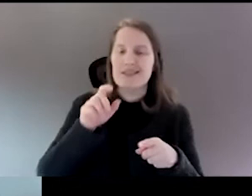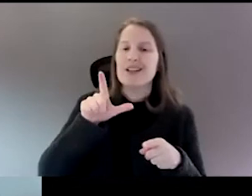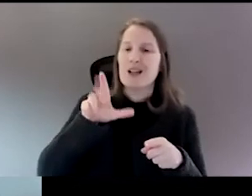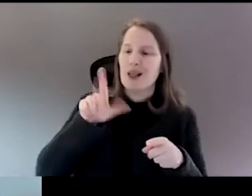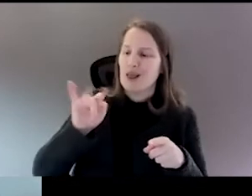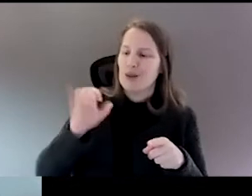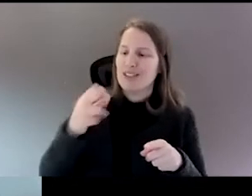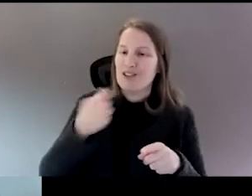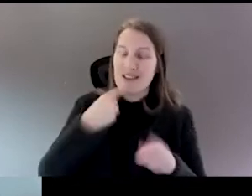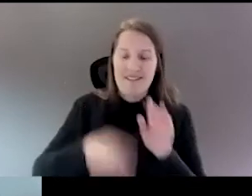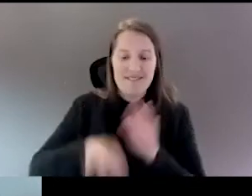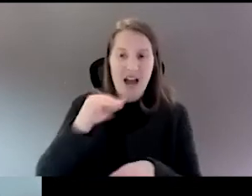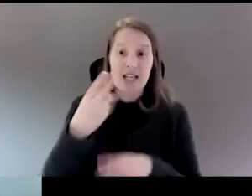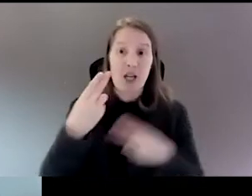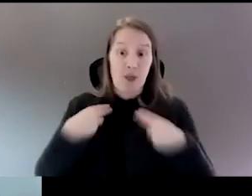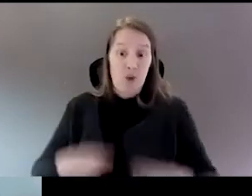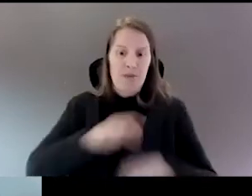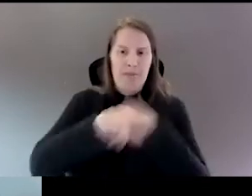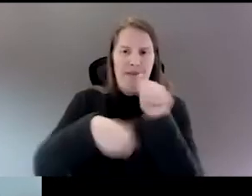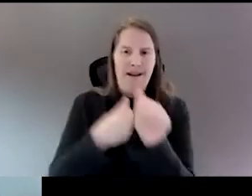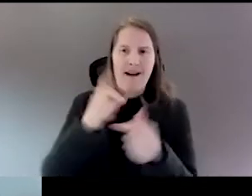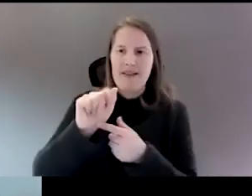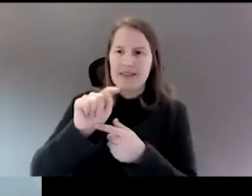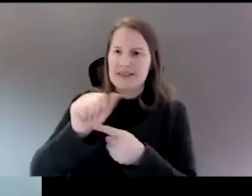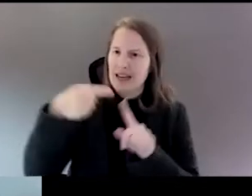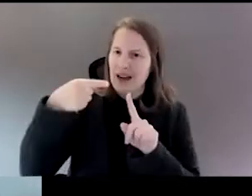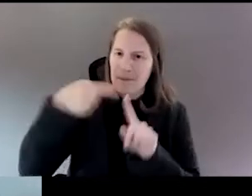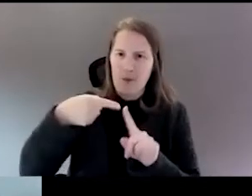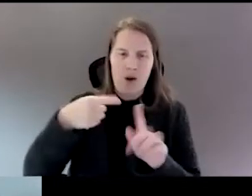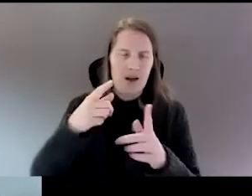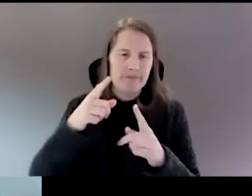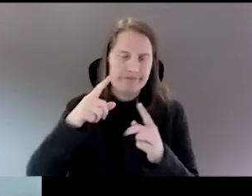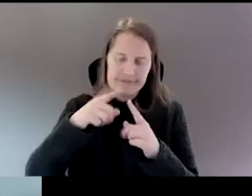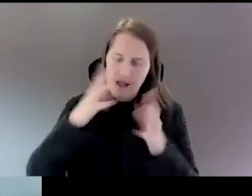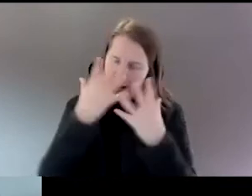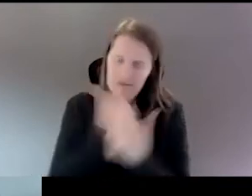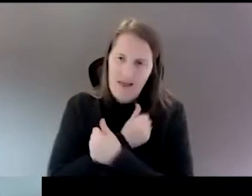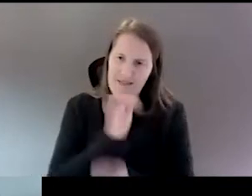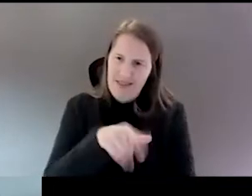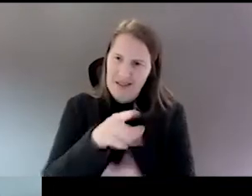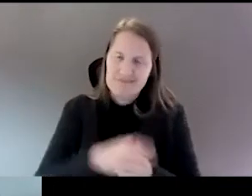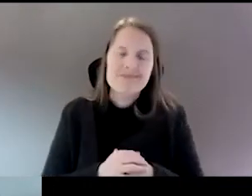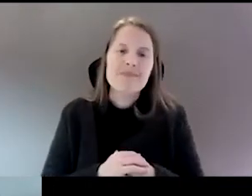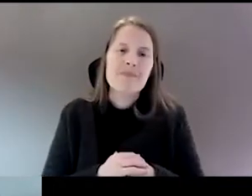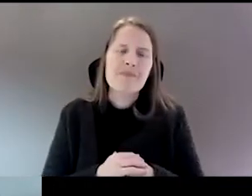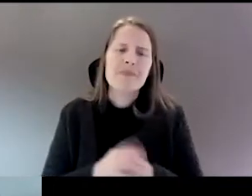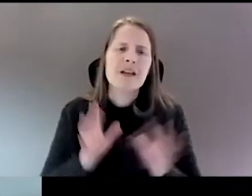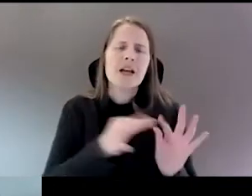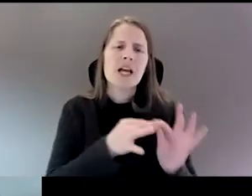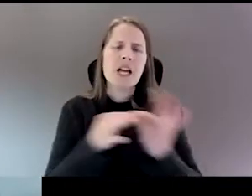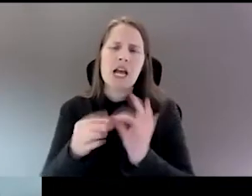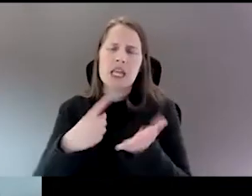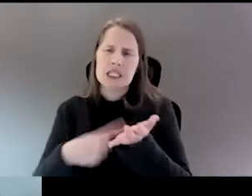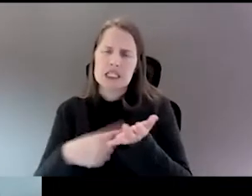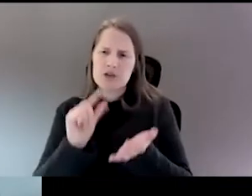behind the data point. I love that. Just to sort of connect the discussion a little bit, you also, Hector, talked about